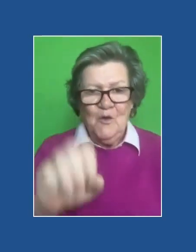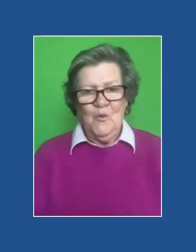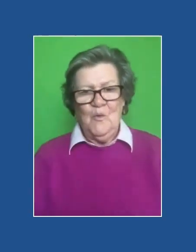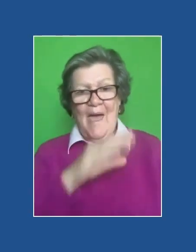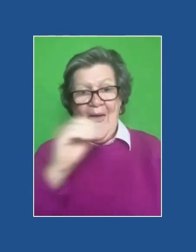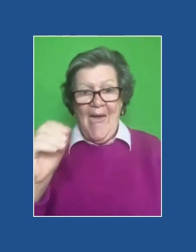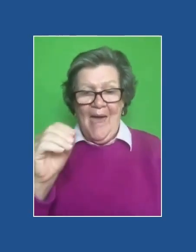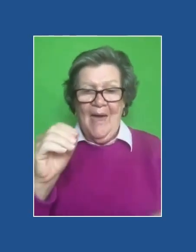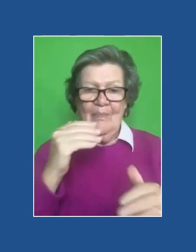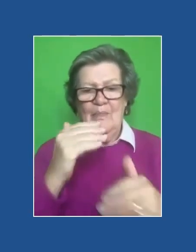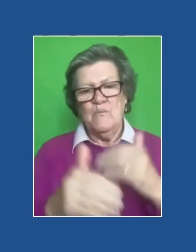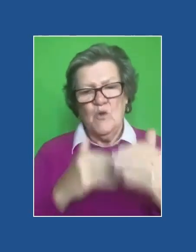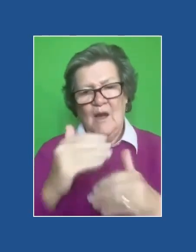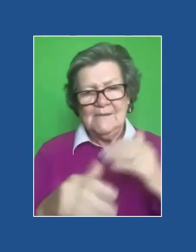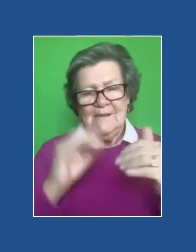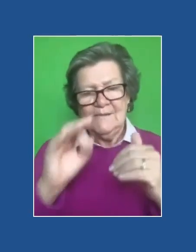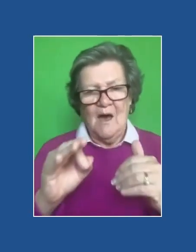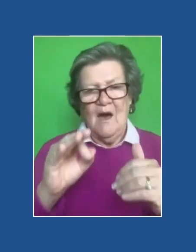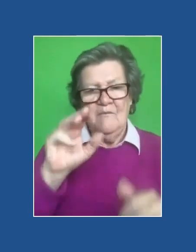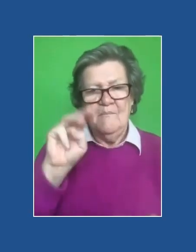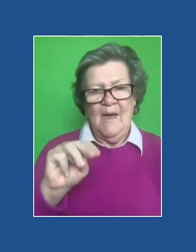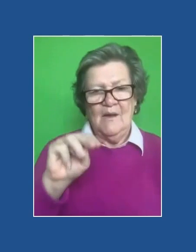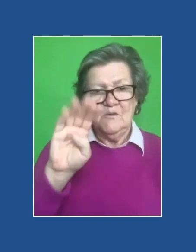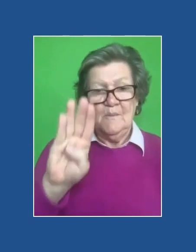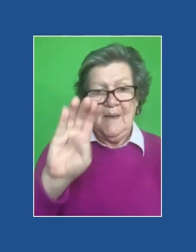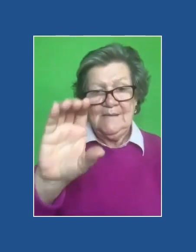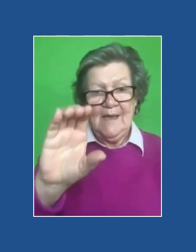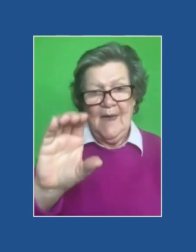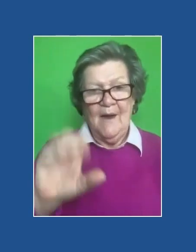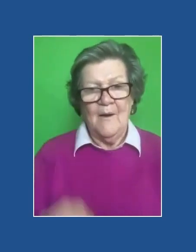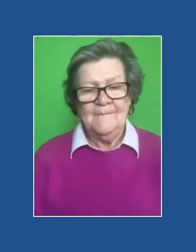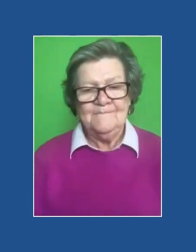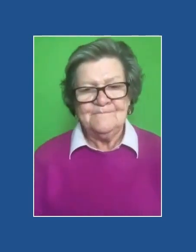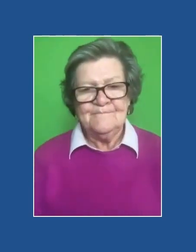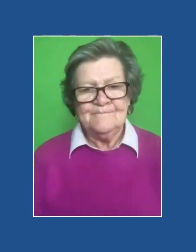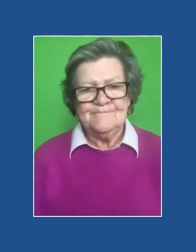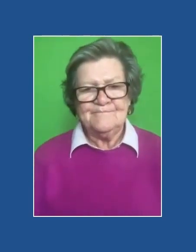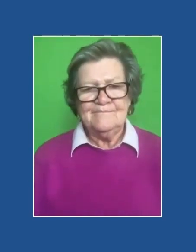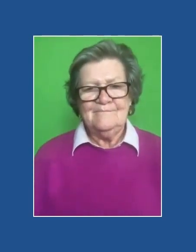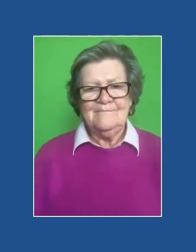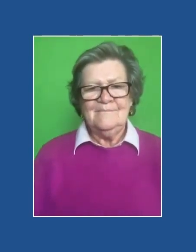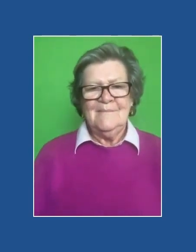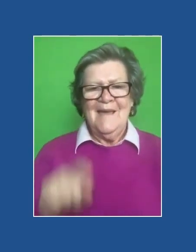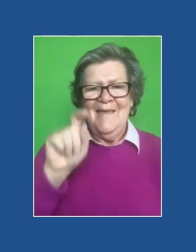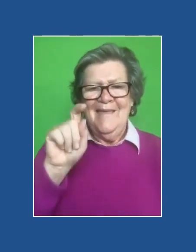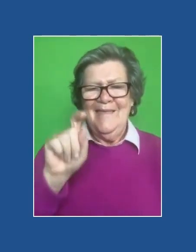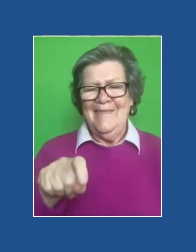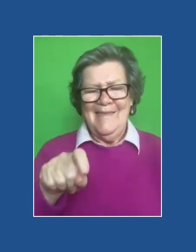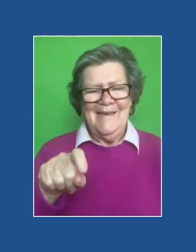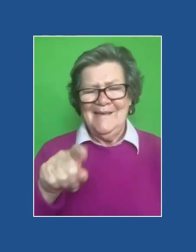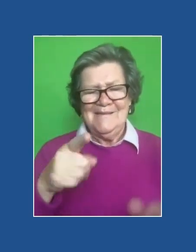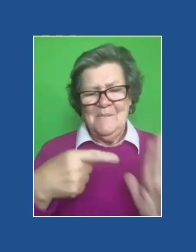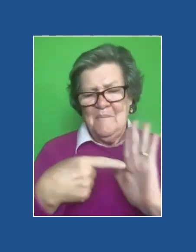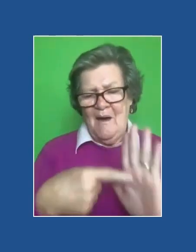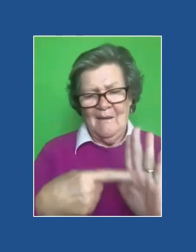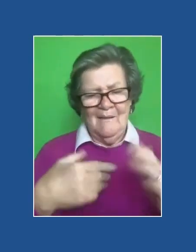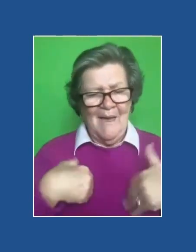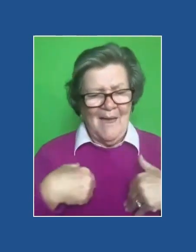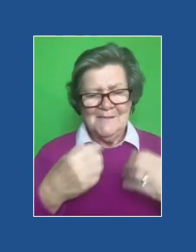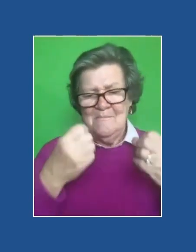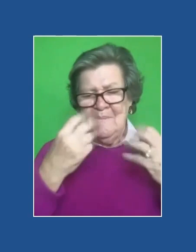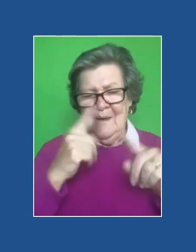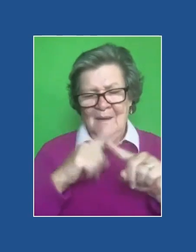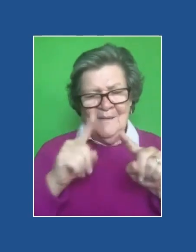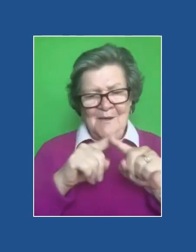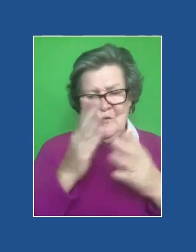of measurement-based care. We know that DBT has tons and tons of moving parts and that we ask a lot of our patients. And